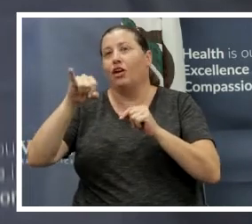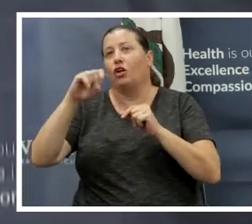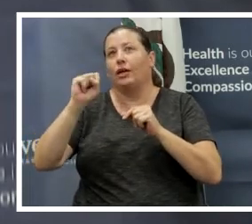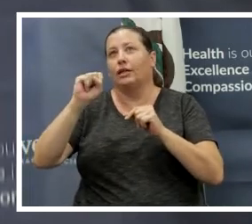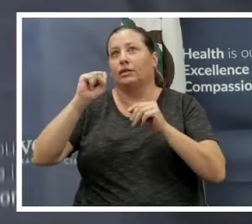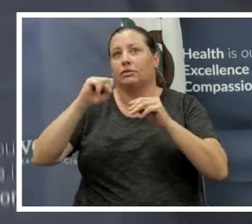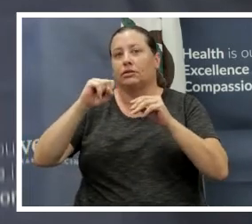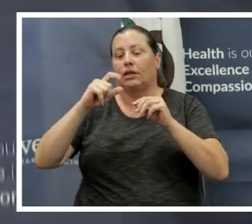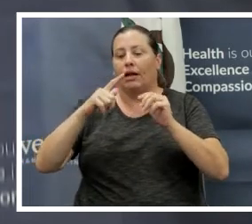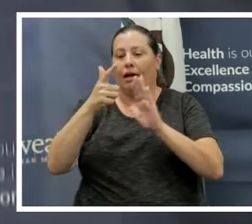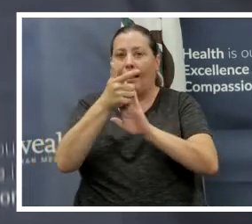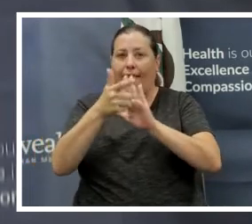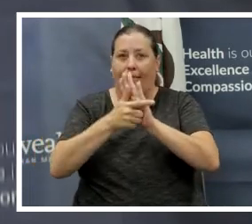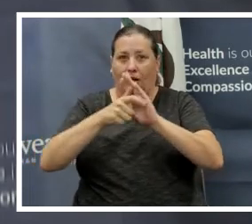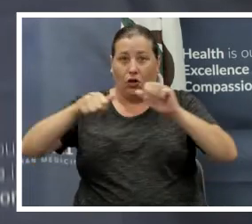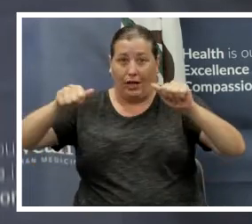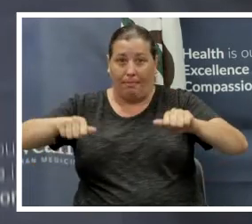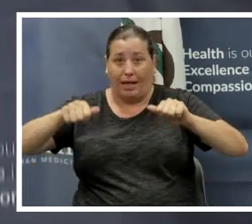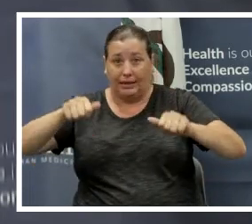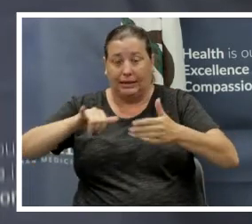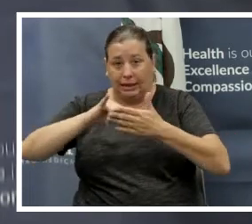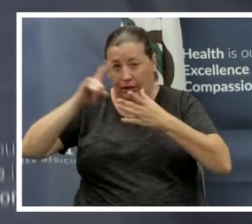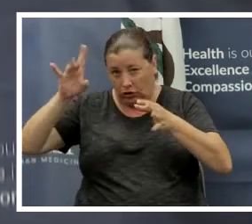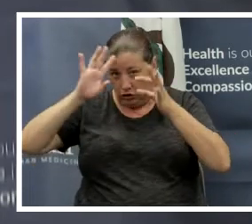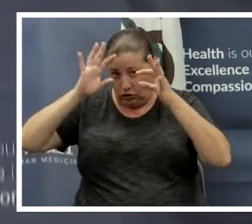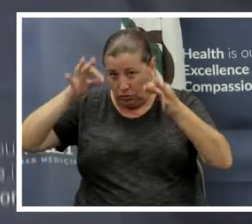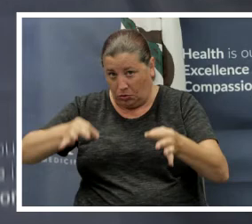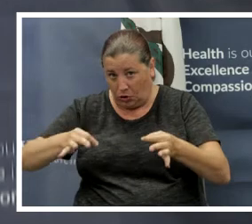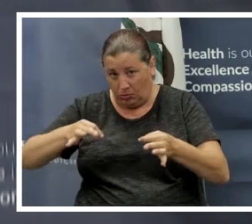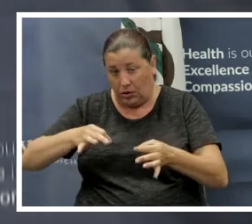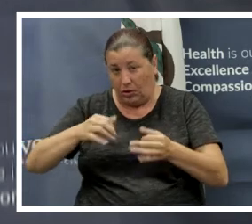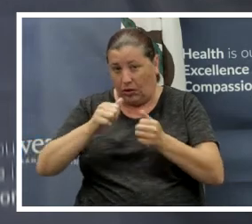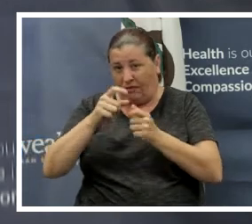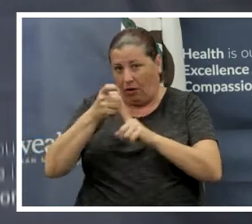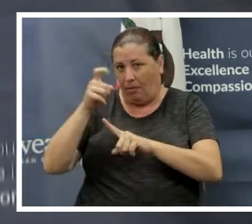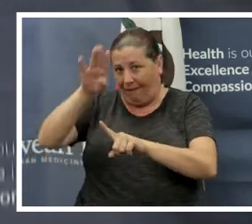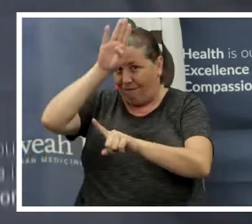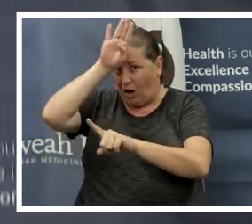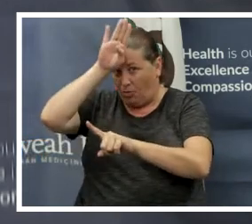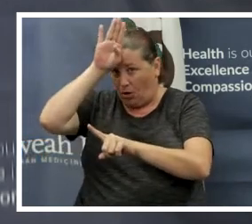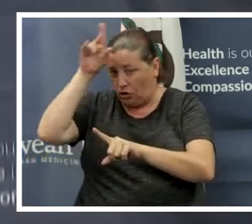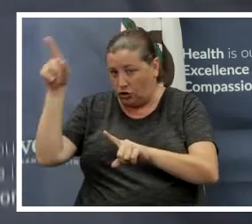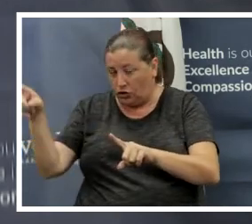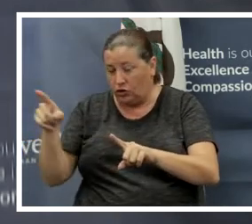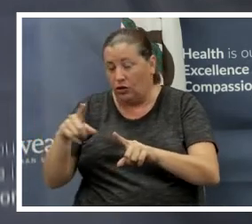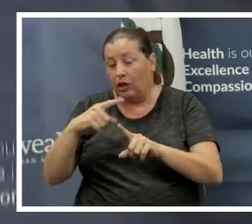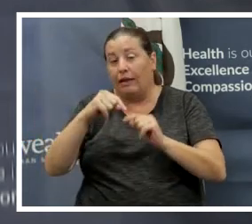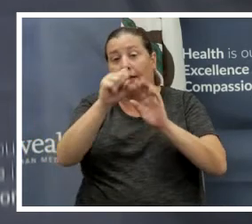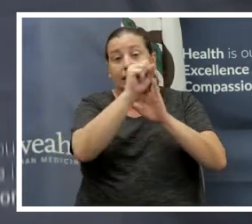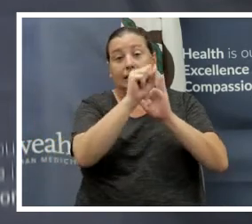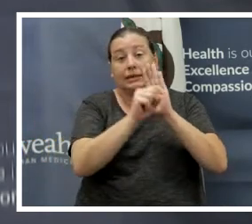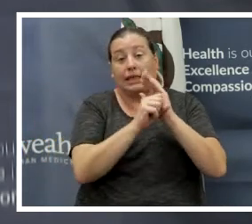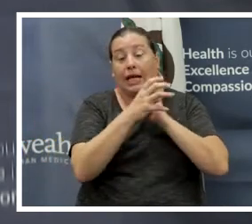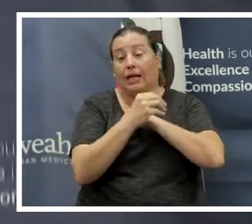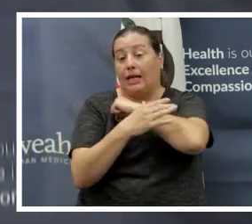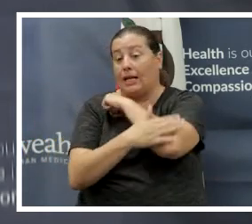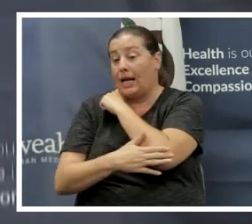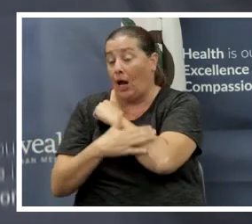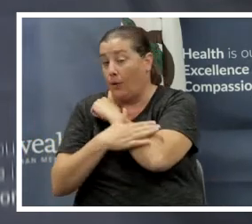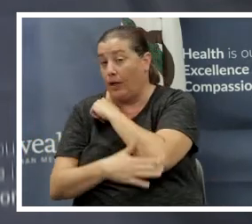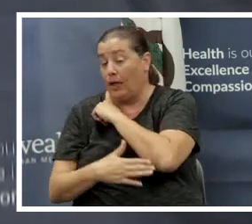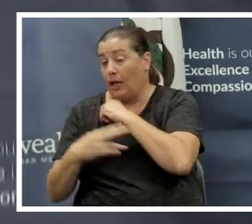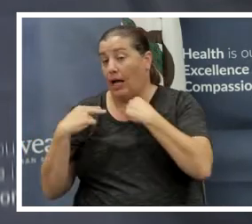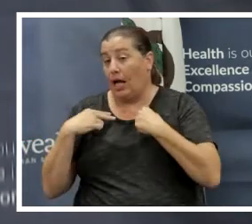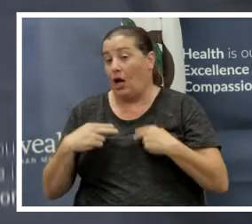is determined by the fire marshal, what the maximum occupancy is. The state and the county health department